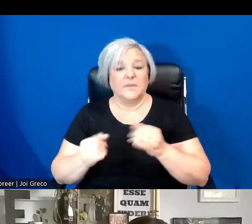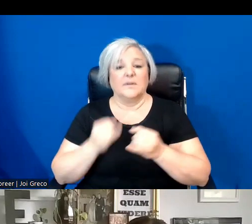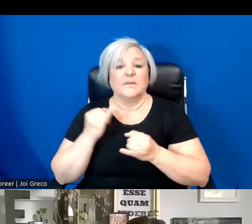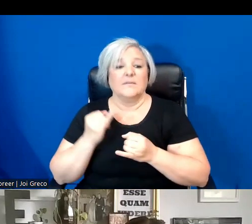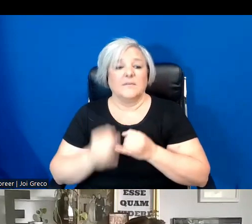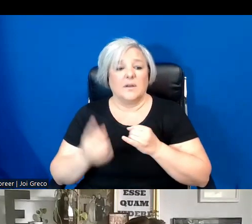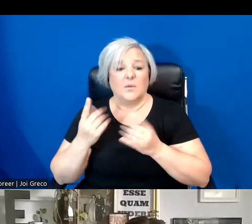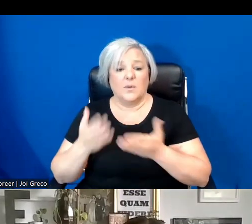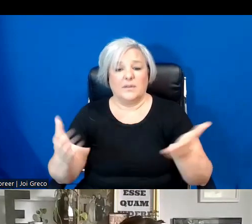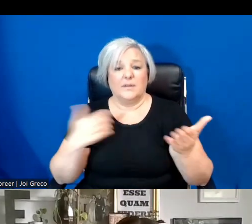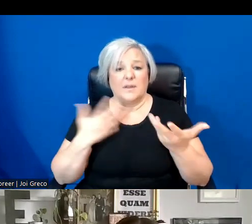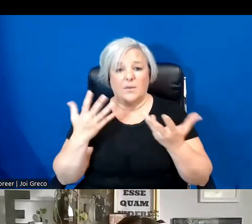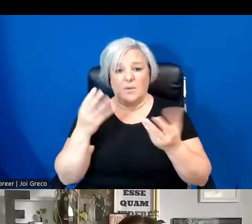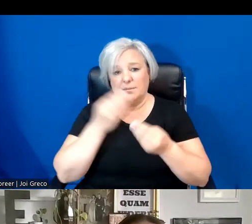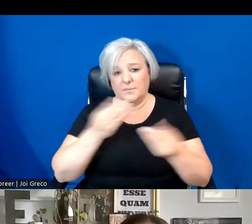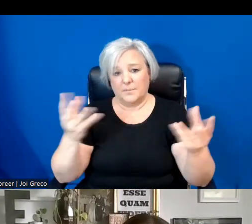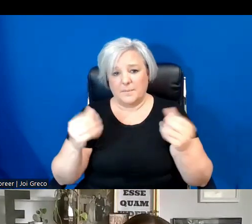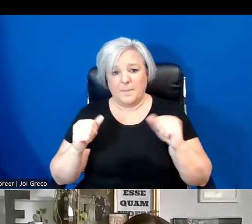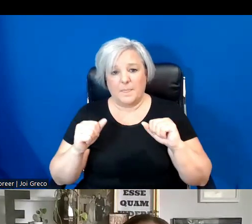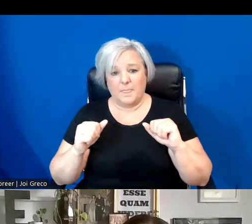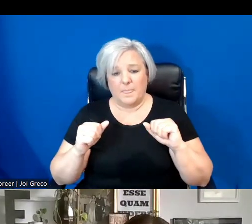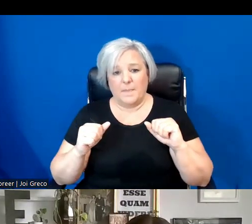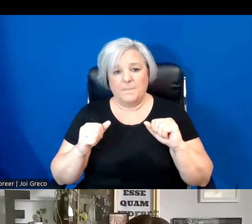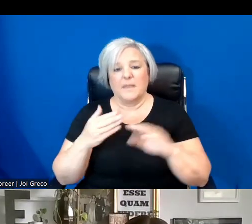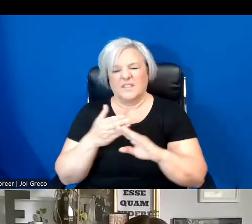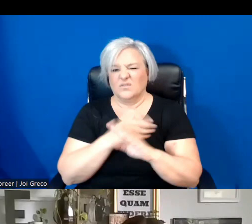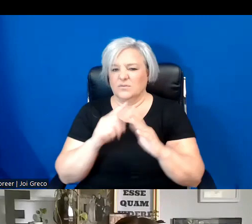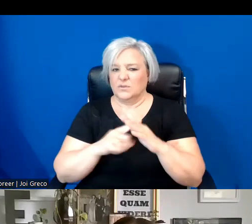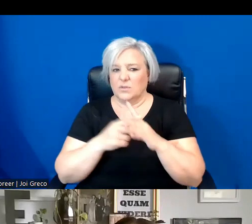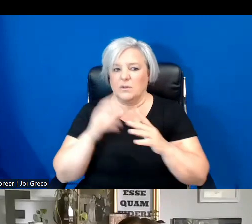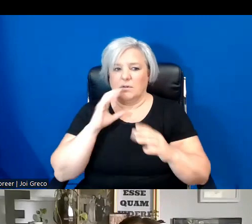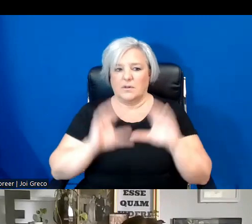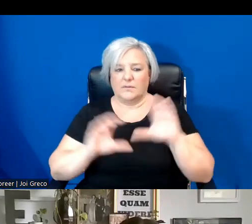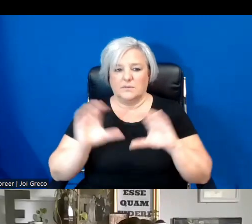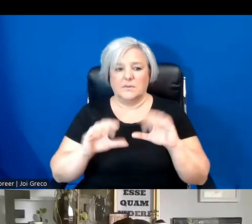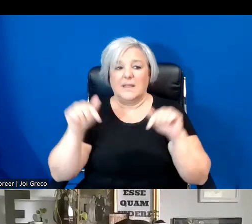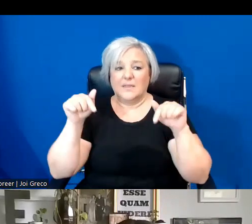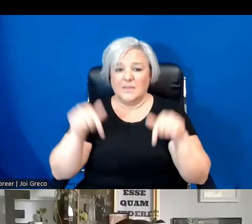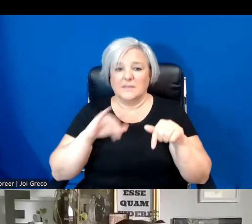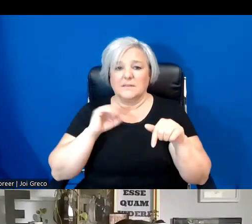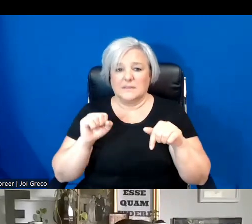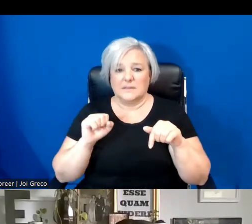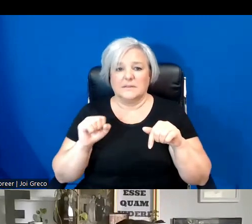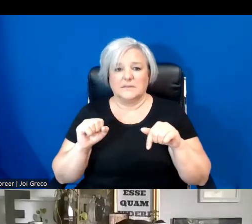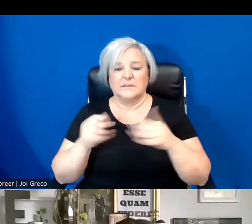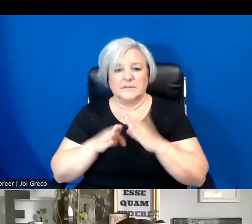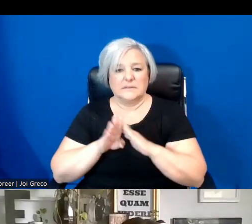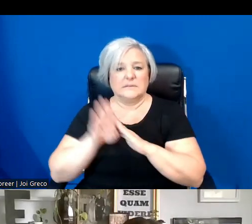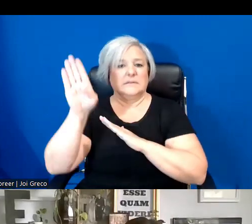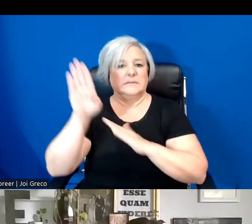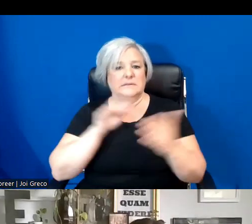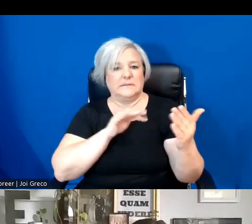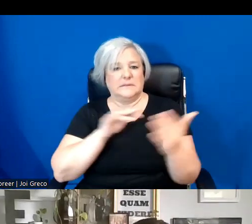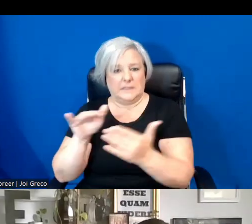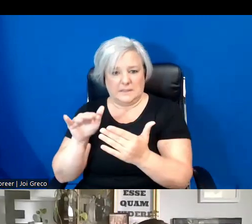thing I like to kind of preface this whole conversation with is that this is an emerging field of study. We're